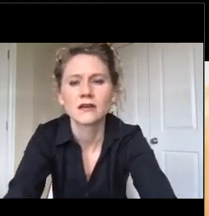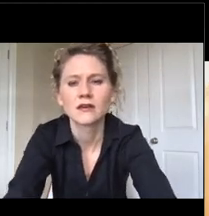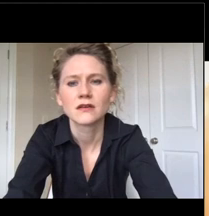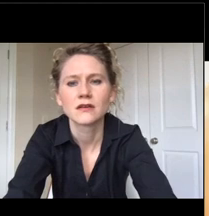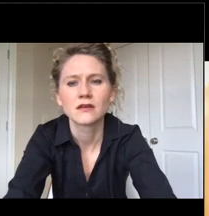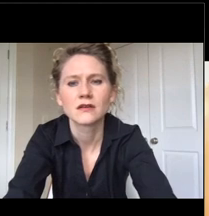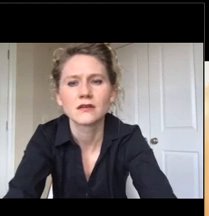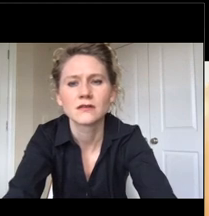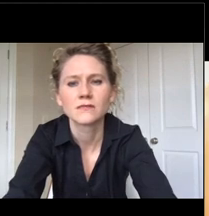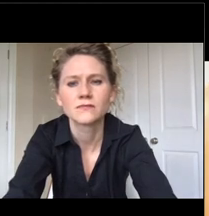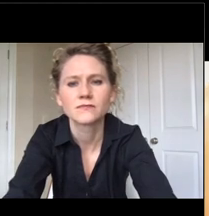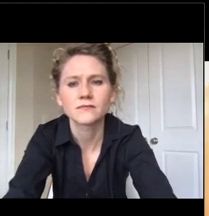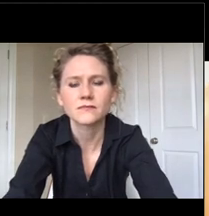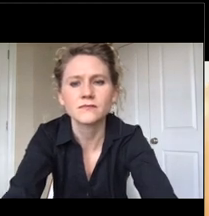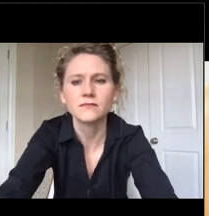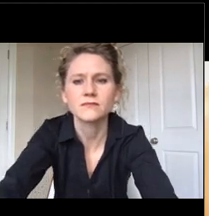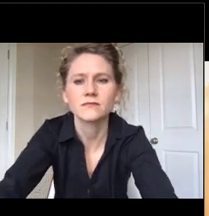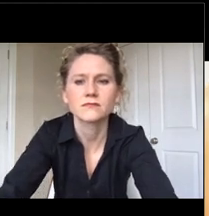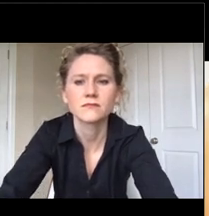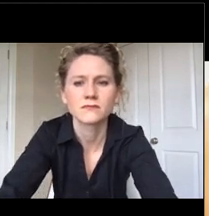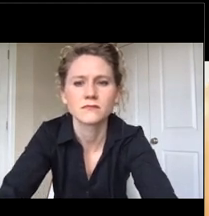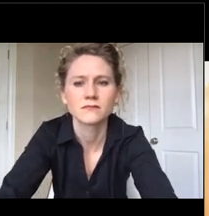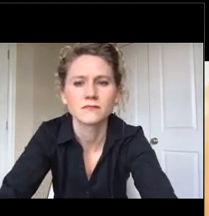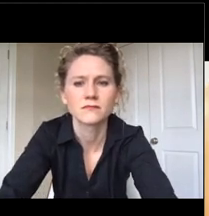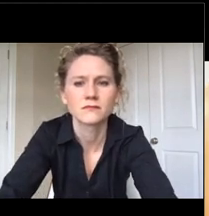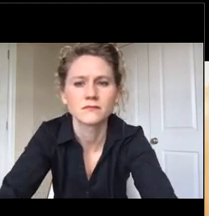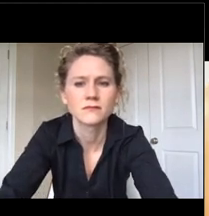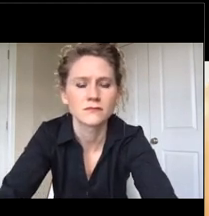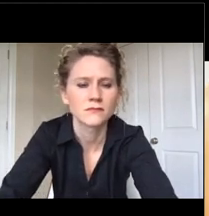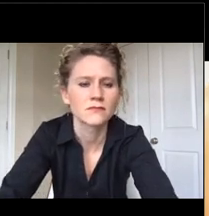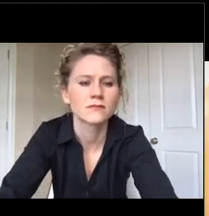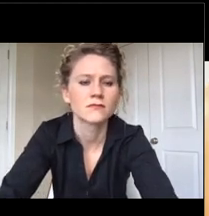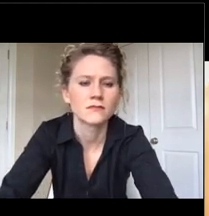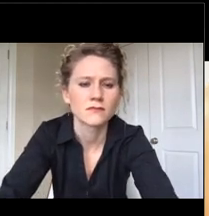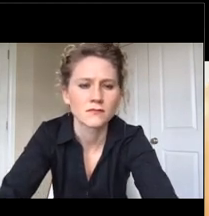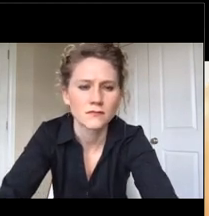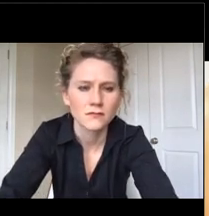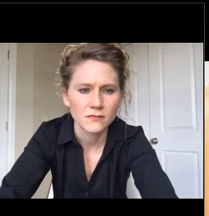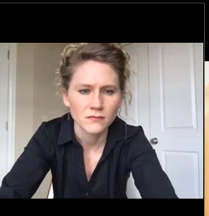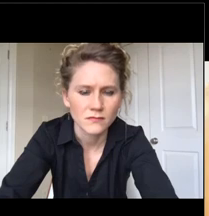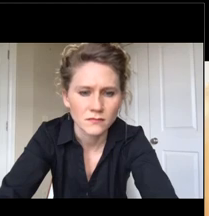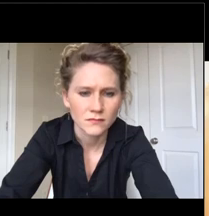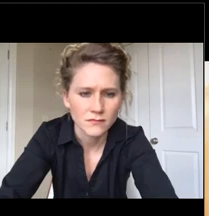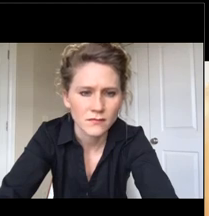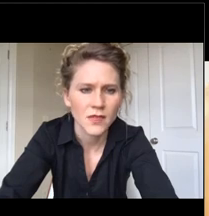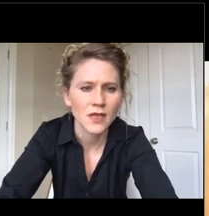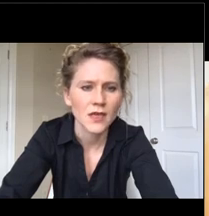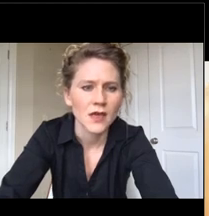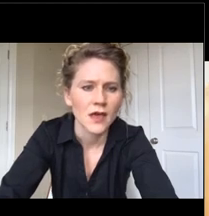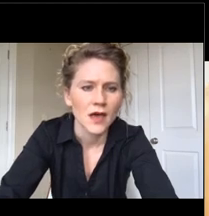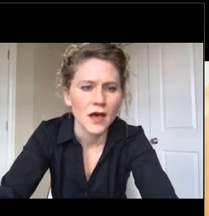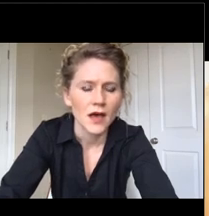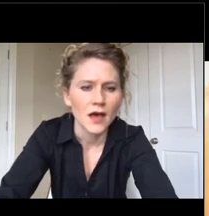and miss roads, and the cost benefit analysis came up to recycle it. But we are using Mastic, and it's a great product.